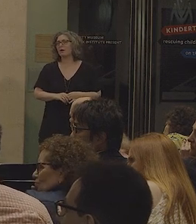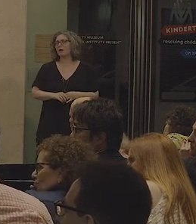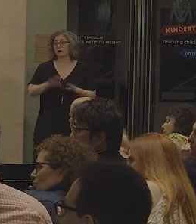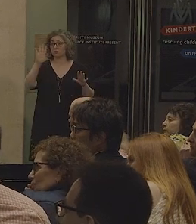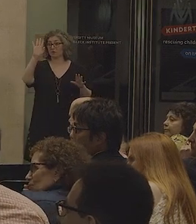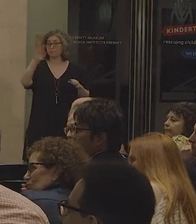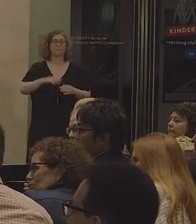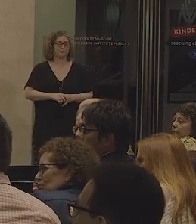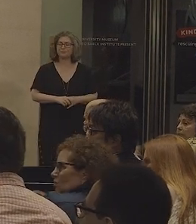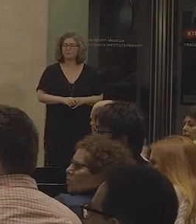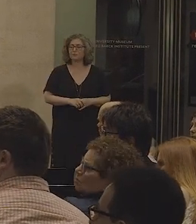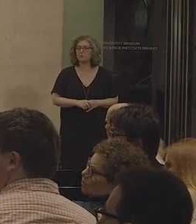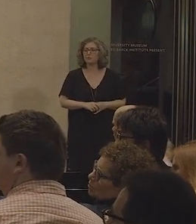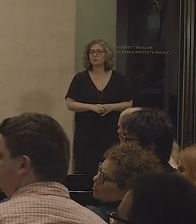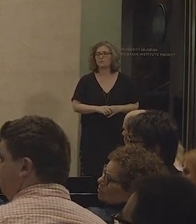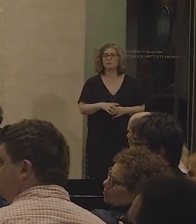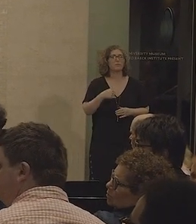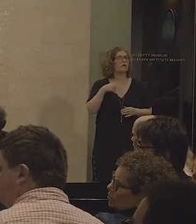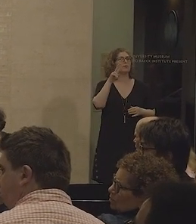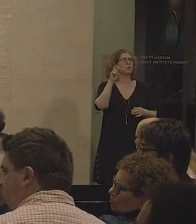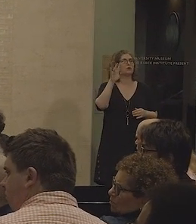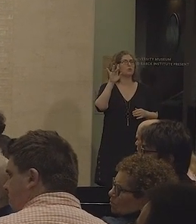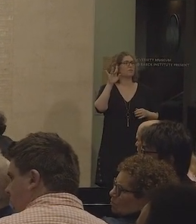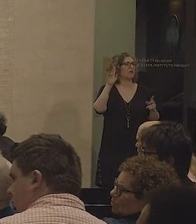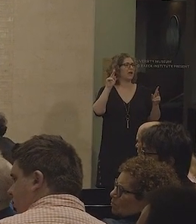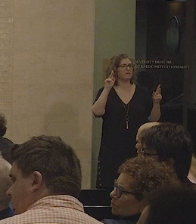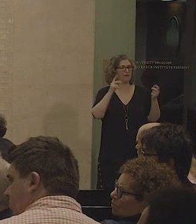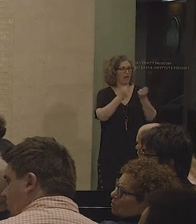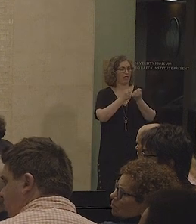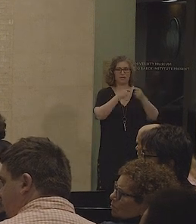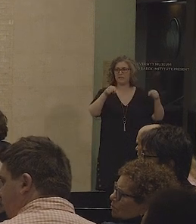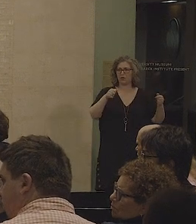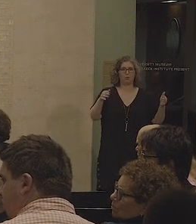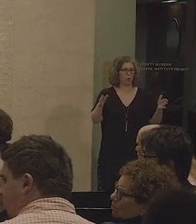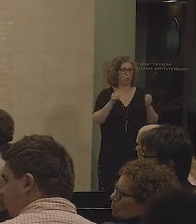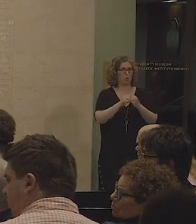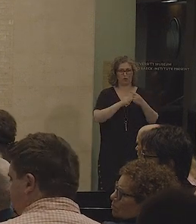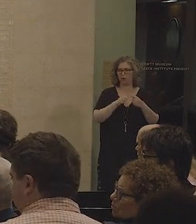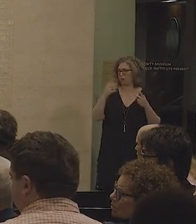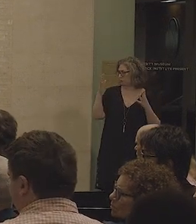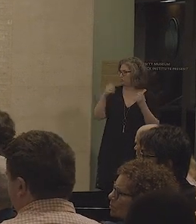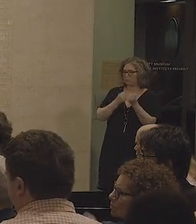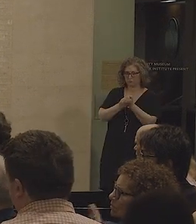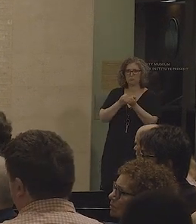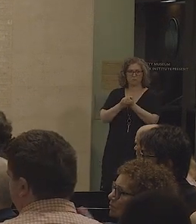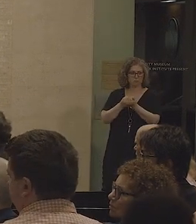Over here? Yeah. Go ahead. You have 225 or so allies here in the room who are with you. Thank you.